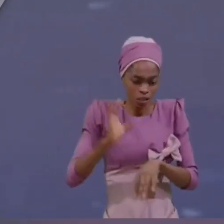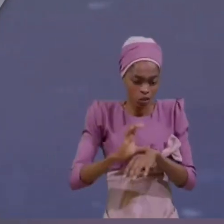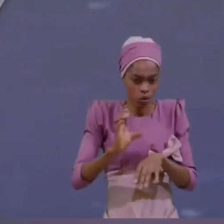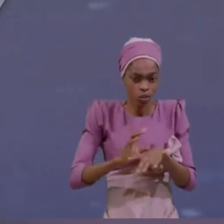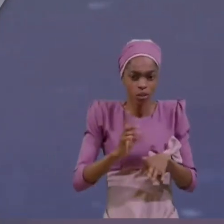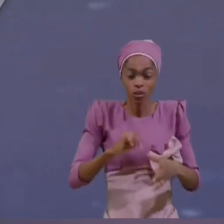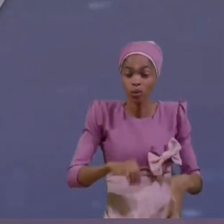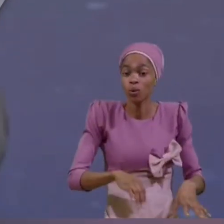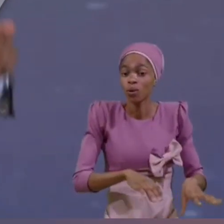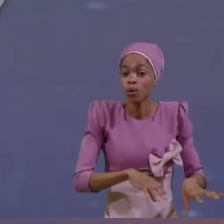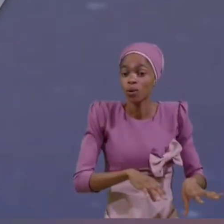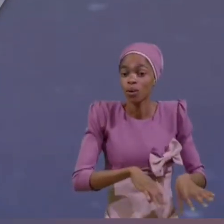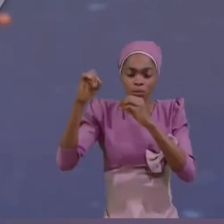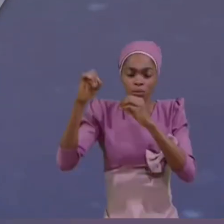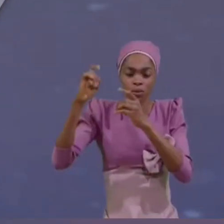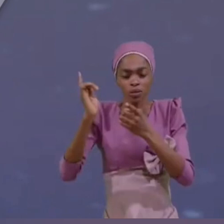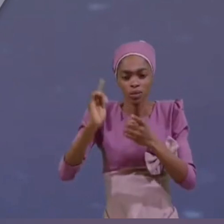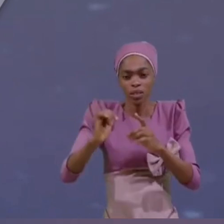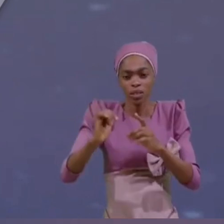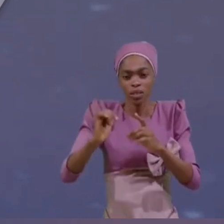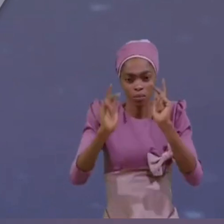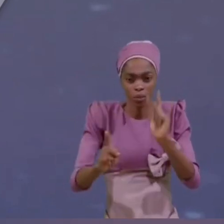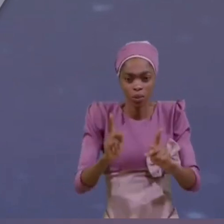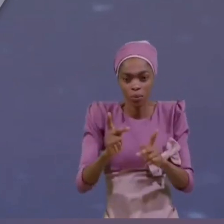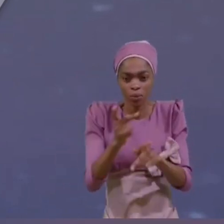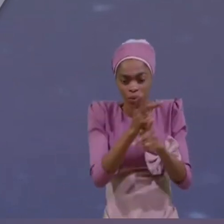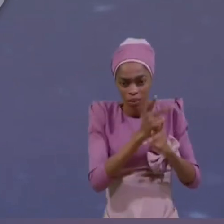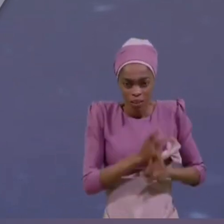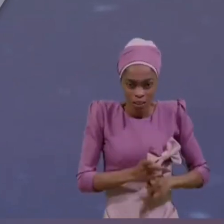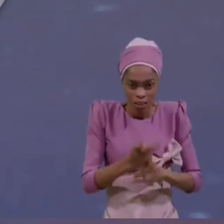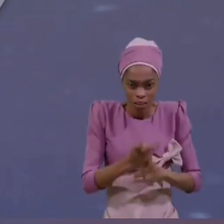rapture the people. Take care